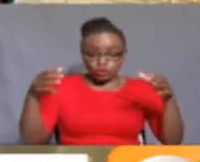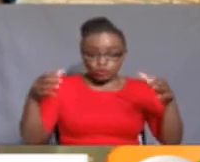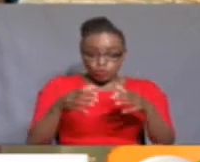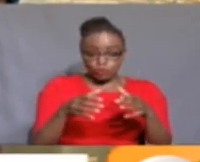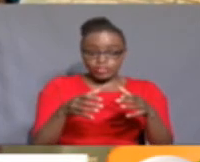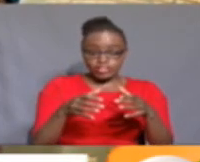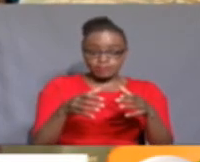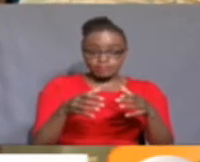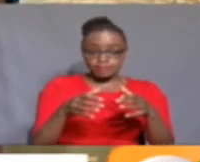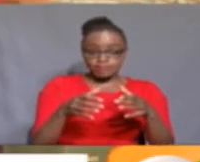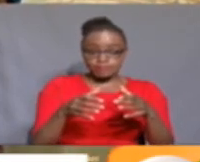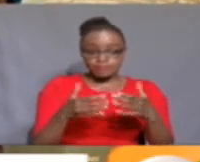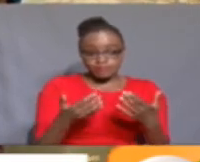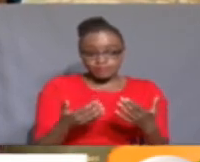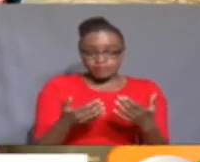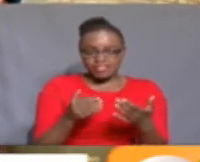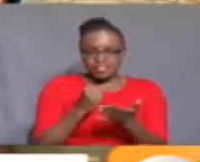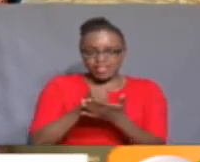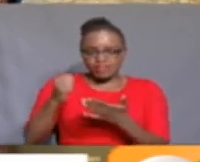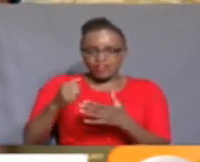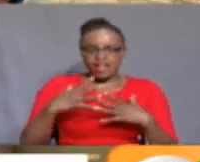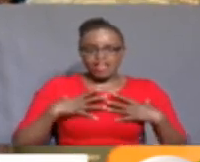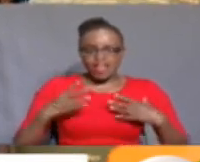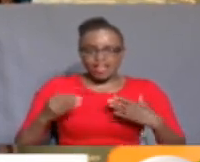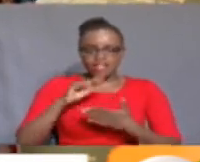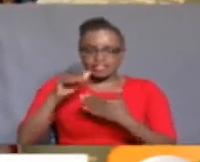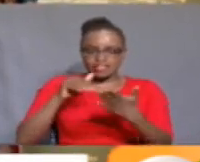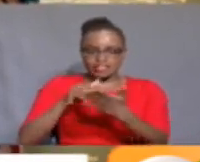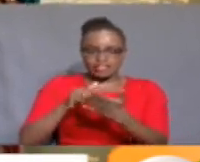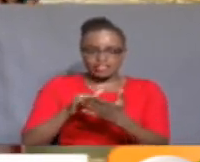and can refer to a health center.